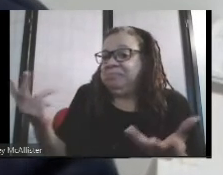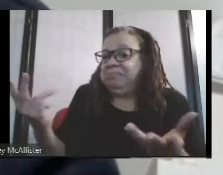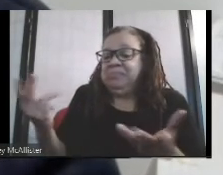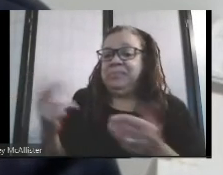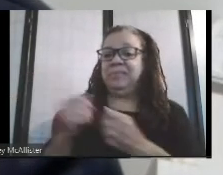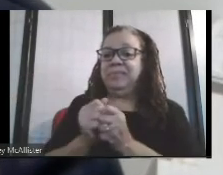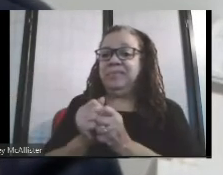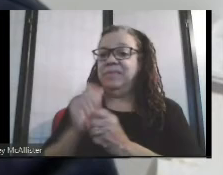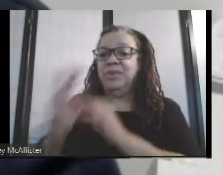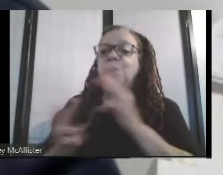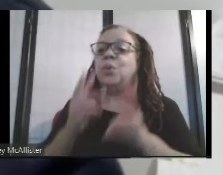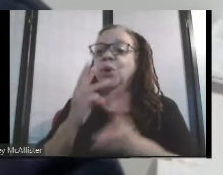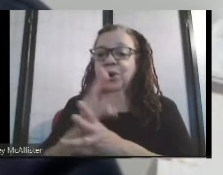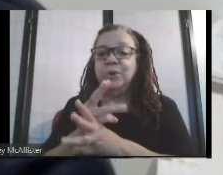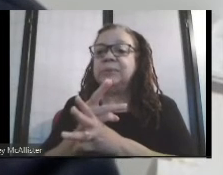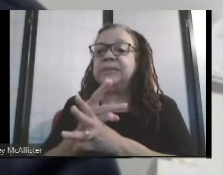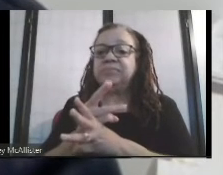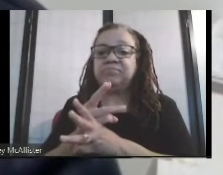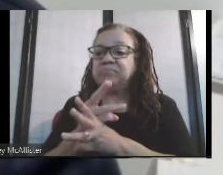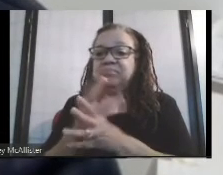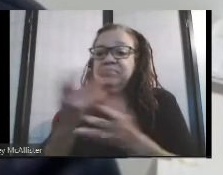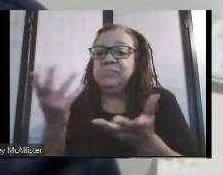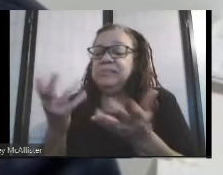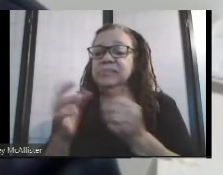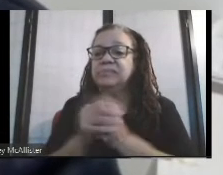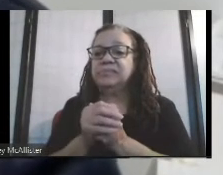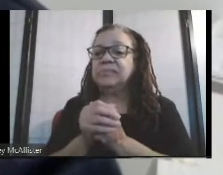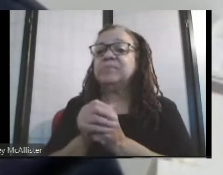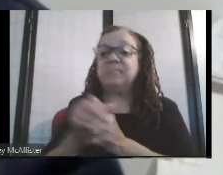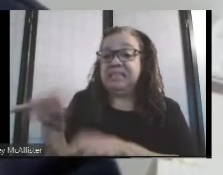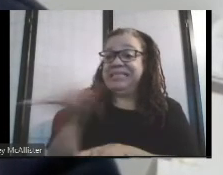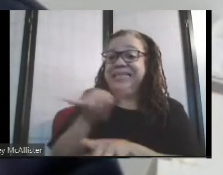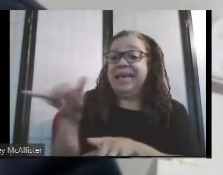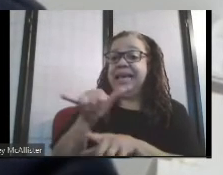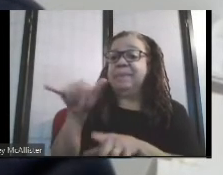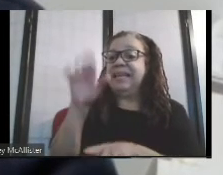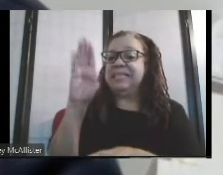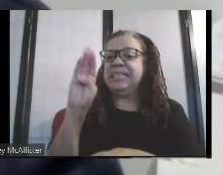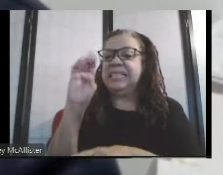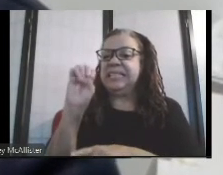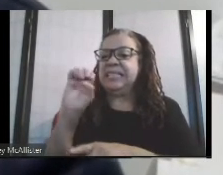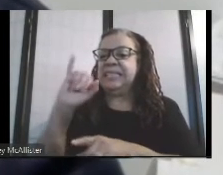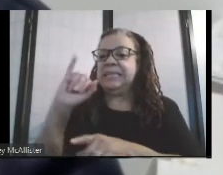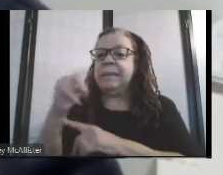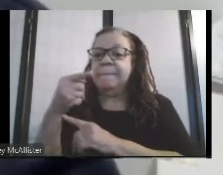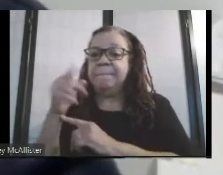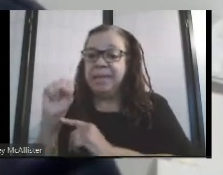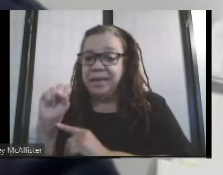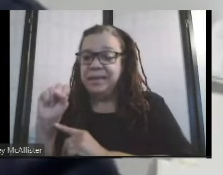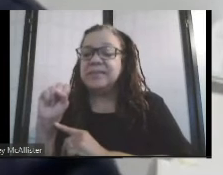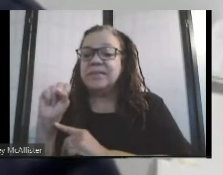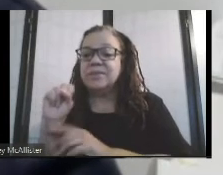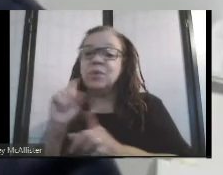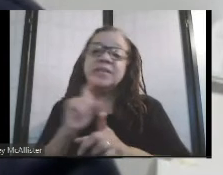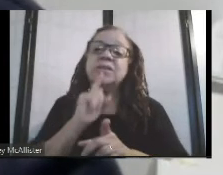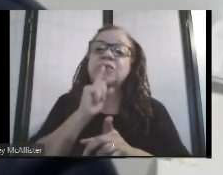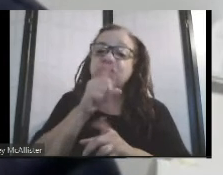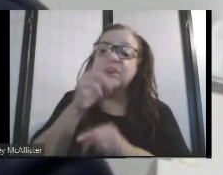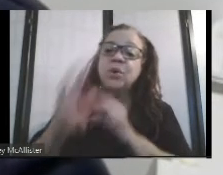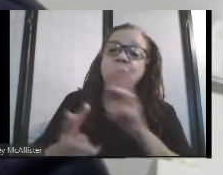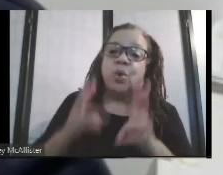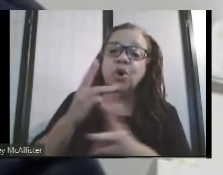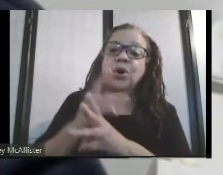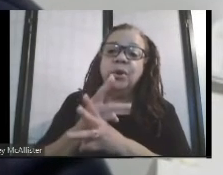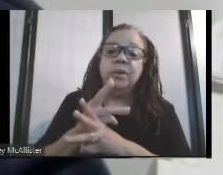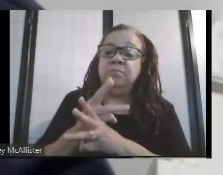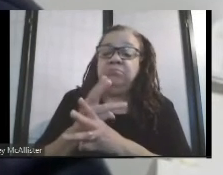the rest of the world, you know, as these beings, while, you know, in the real